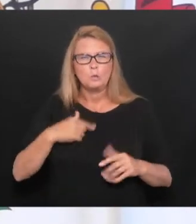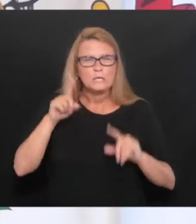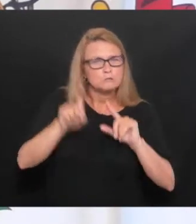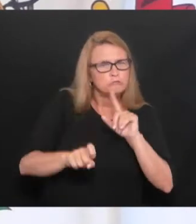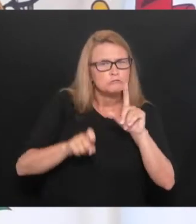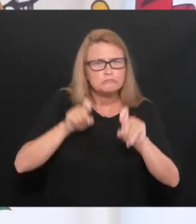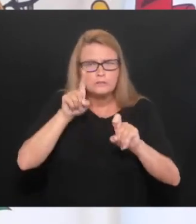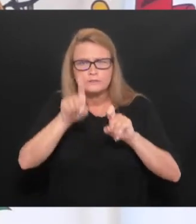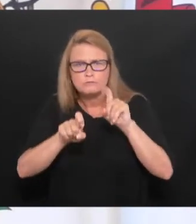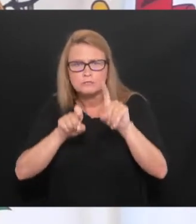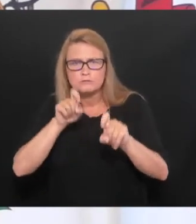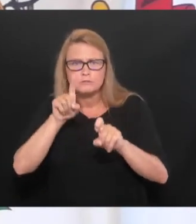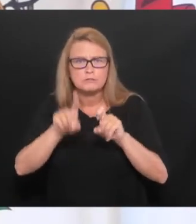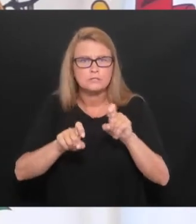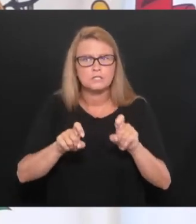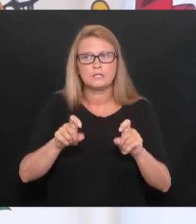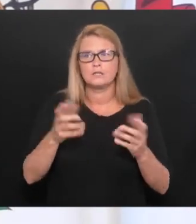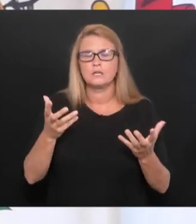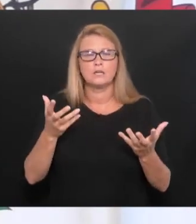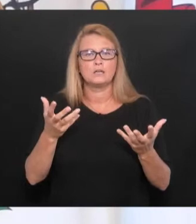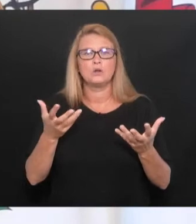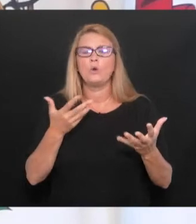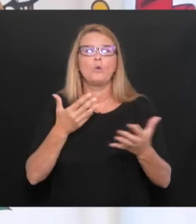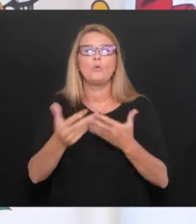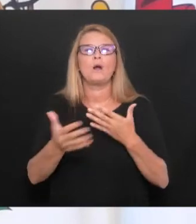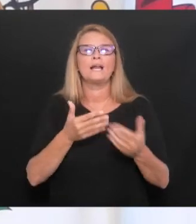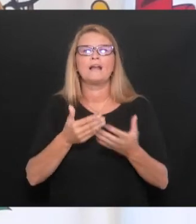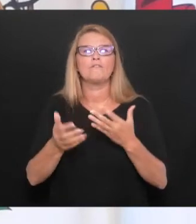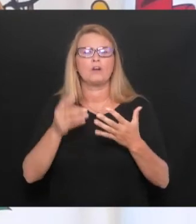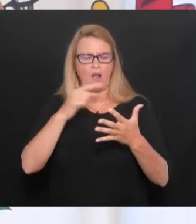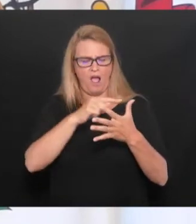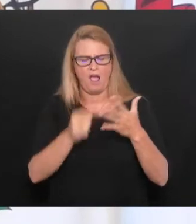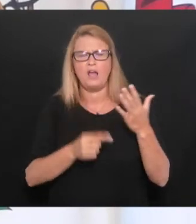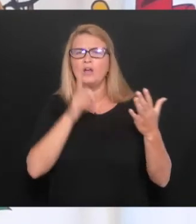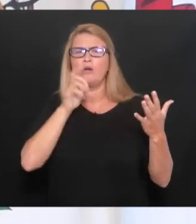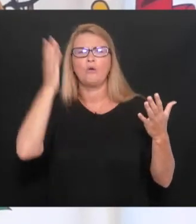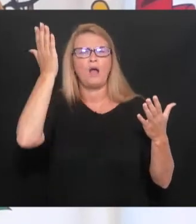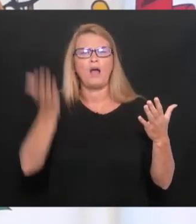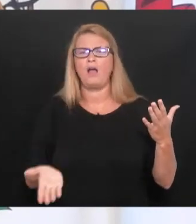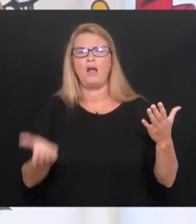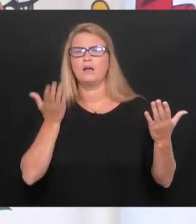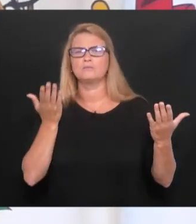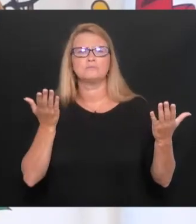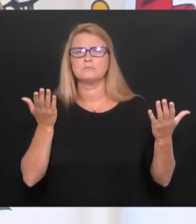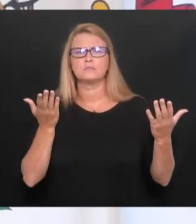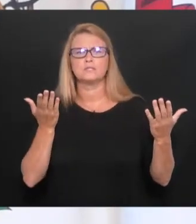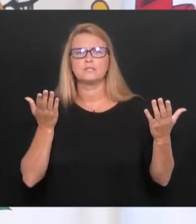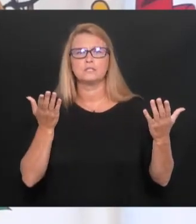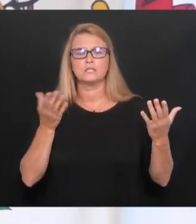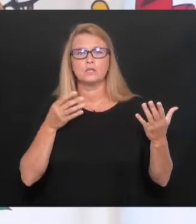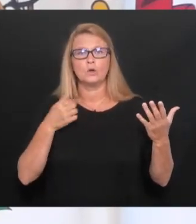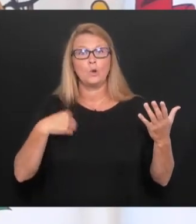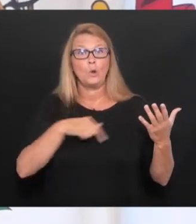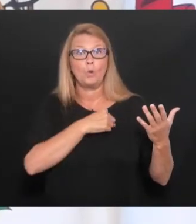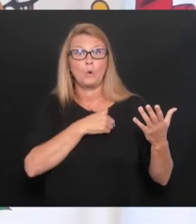be, Kenny, whomever it may be, Mark, all y'all, but you